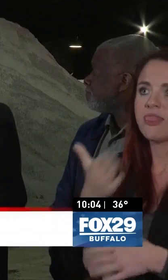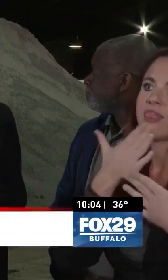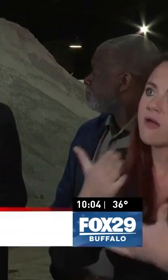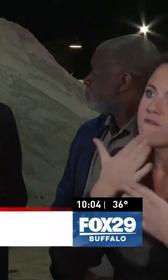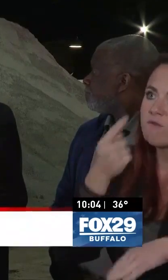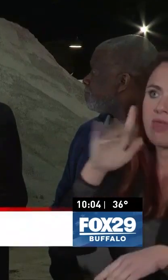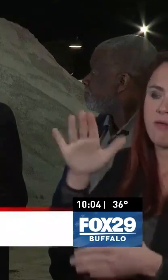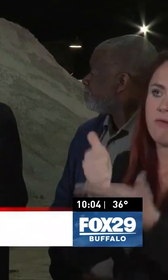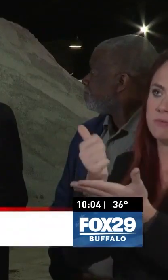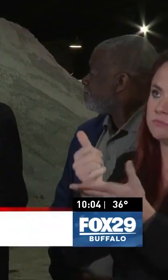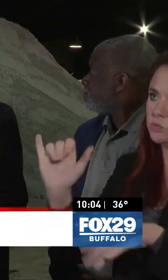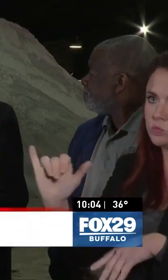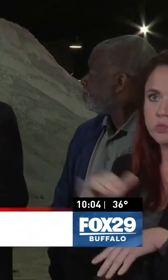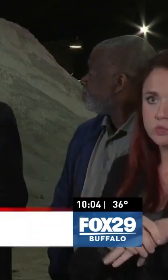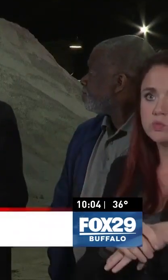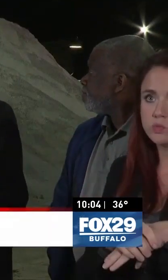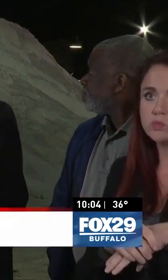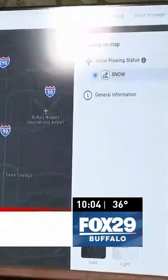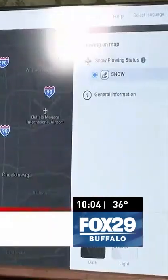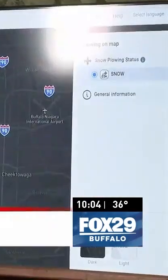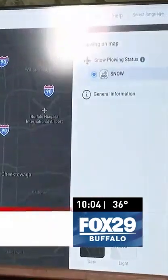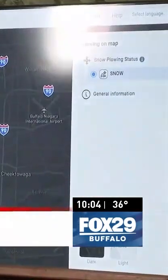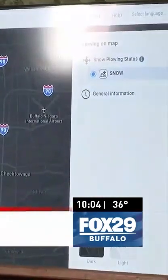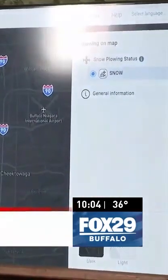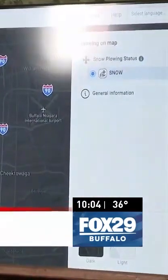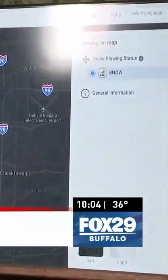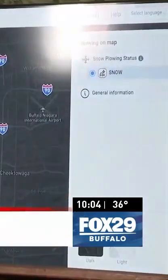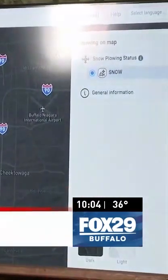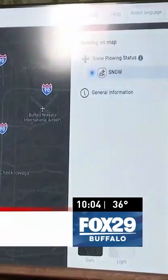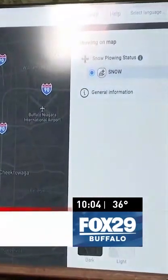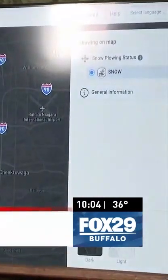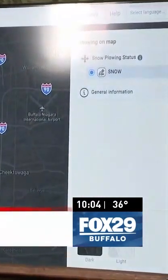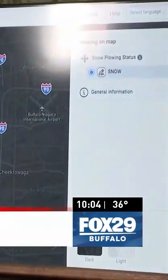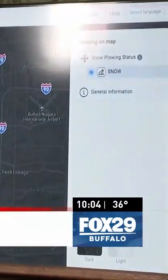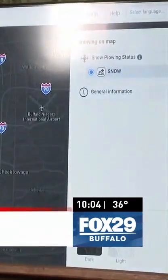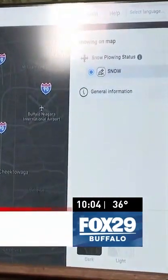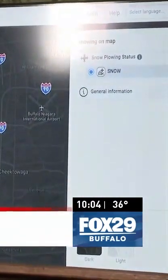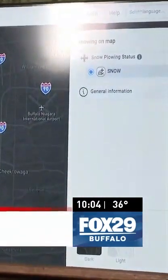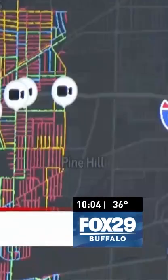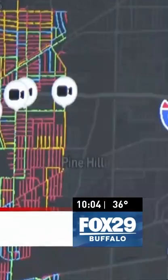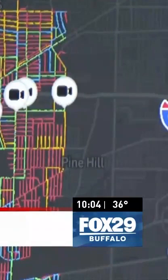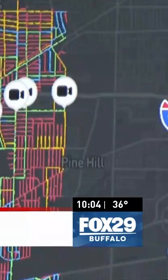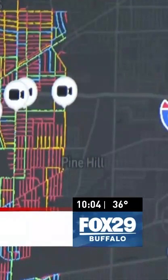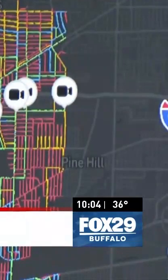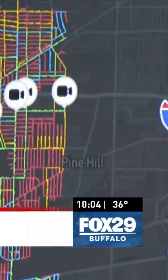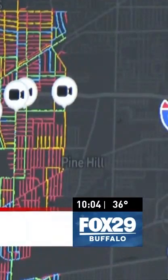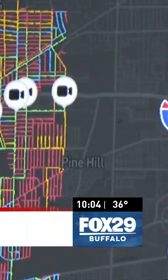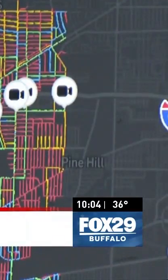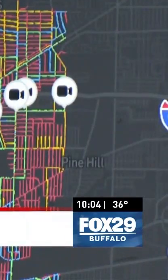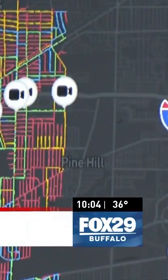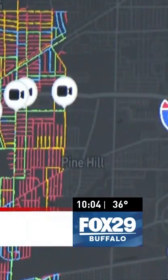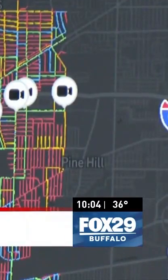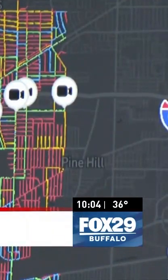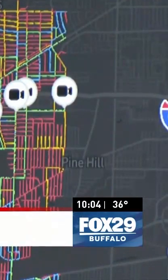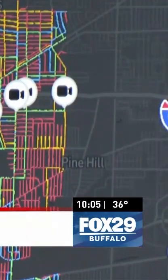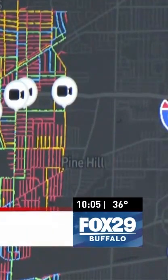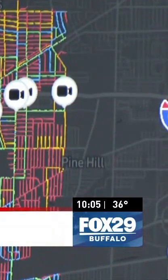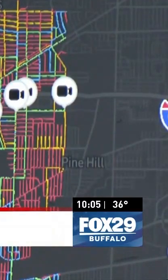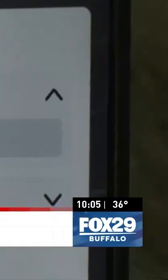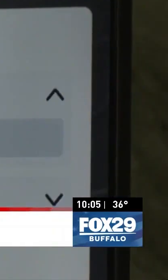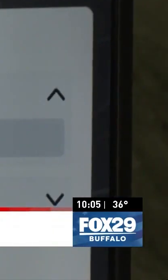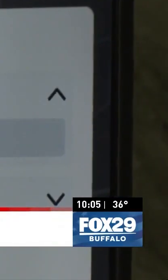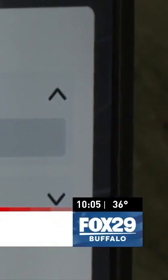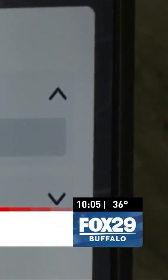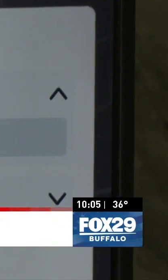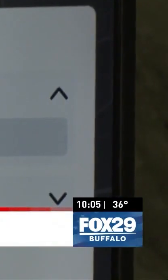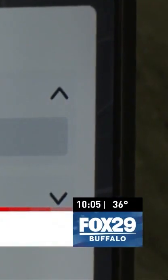them for their assistance in helping the city. Residents are encouraged to take advantage of the city's snowplow tracking map and buff